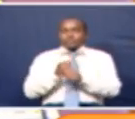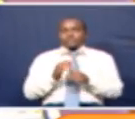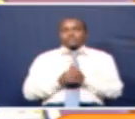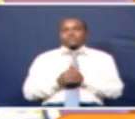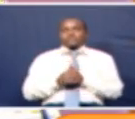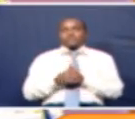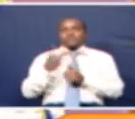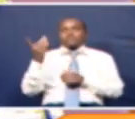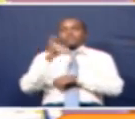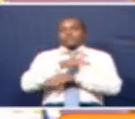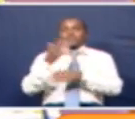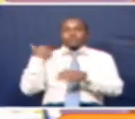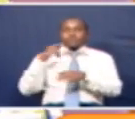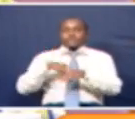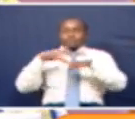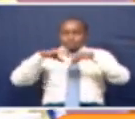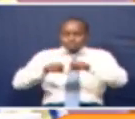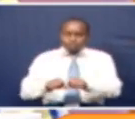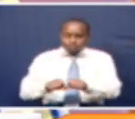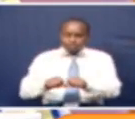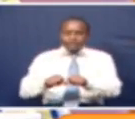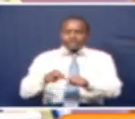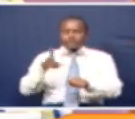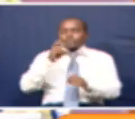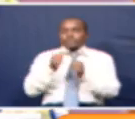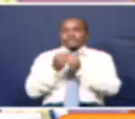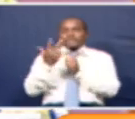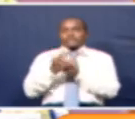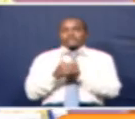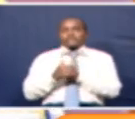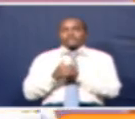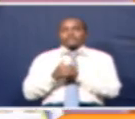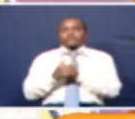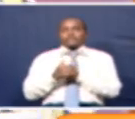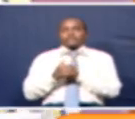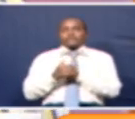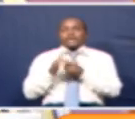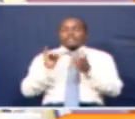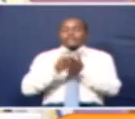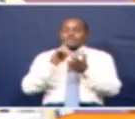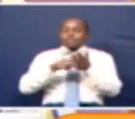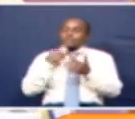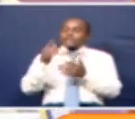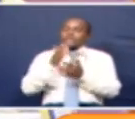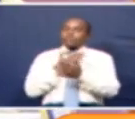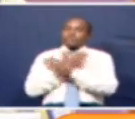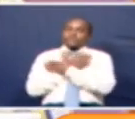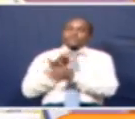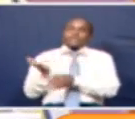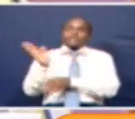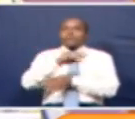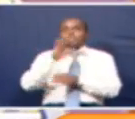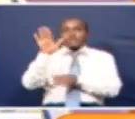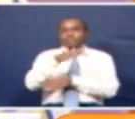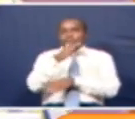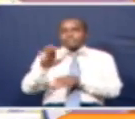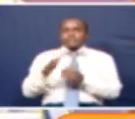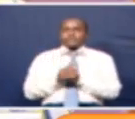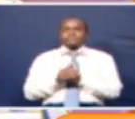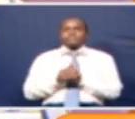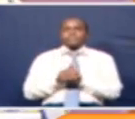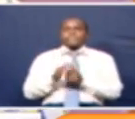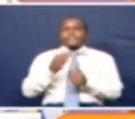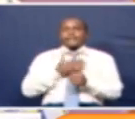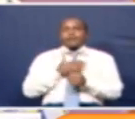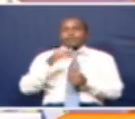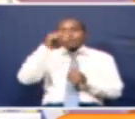right, when he took over in 2013. And that's what all we're telling our colleagues, that come back to parliament. Our government, the